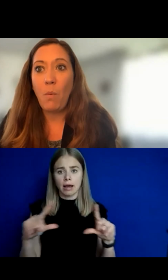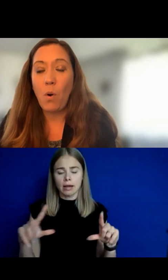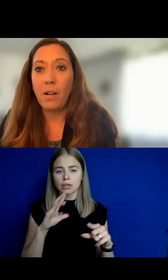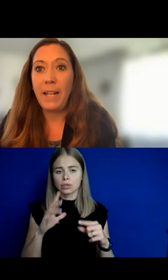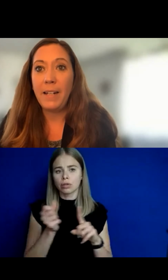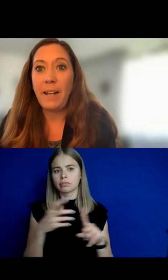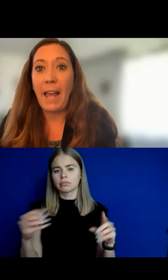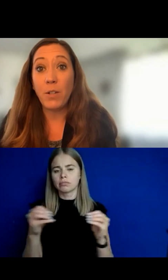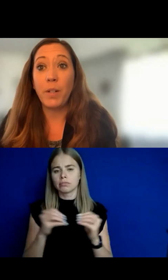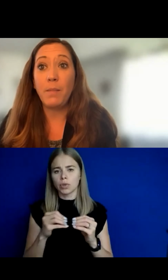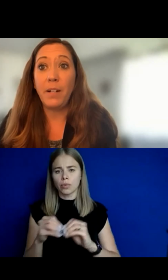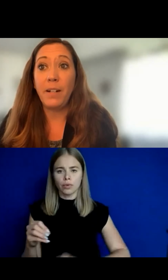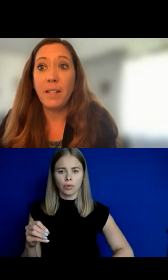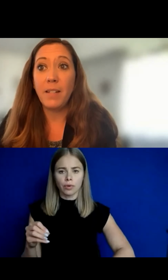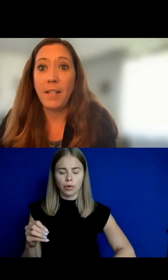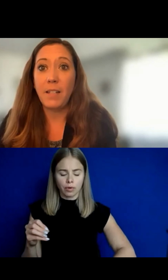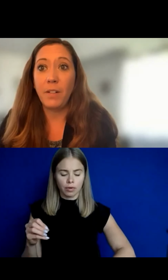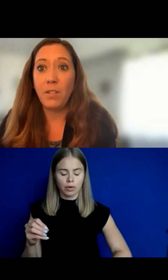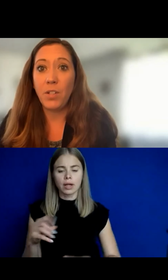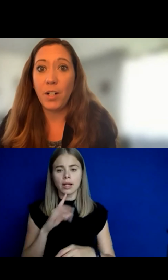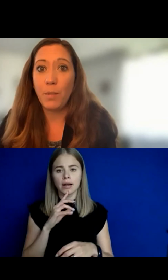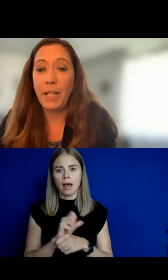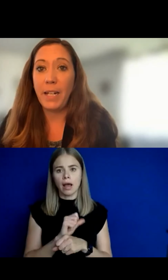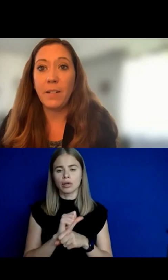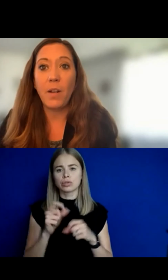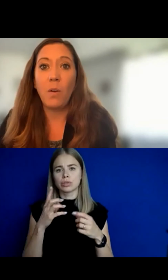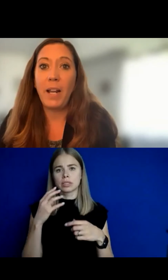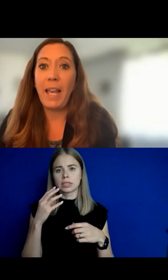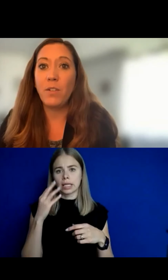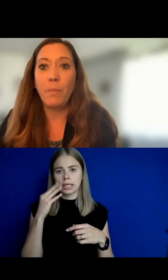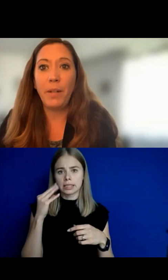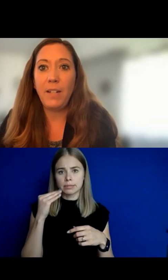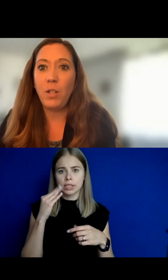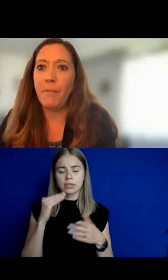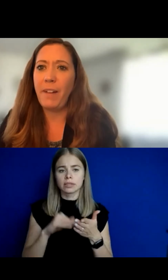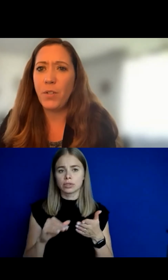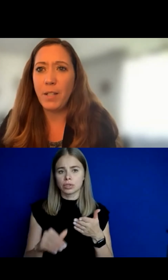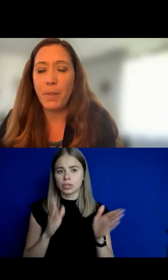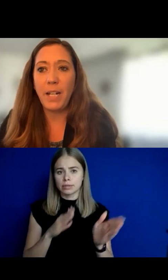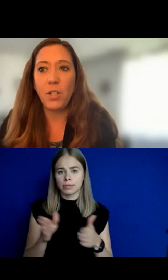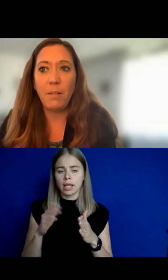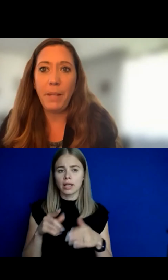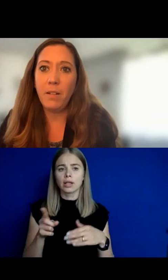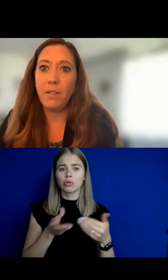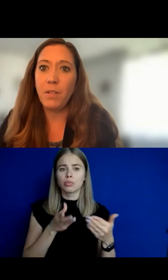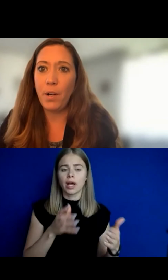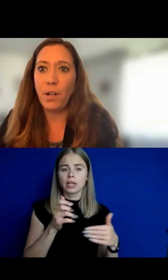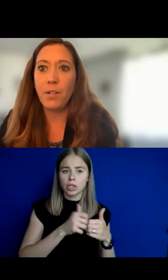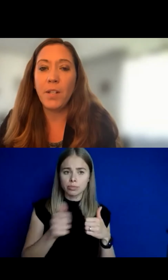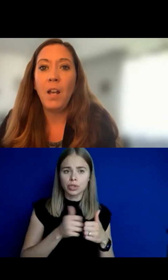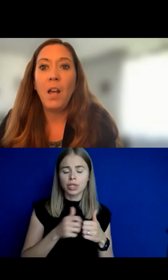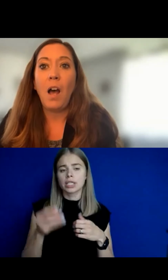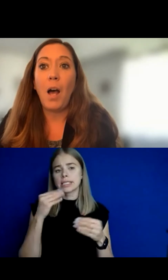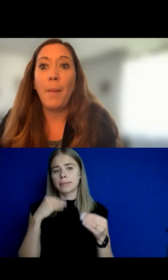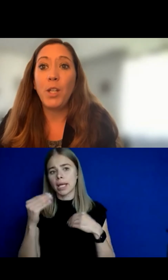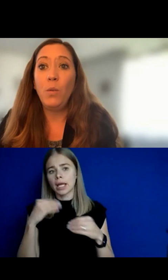little bit more in actual experience in successful discharge planning. So again, AAAs, you provide transportation, meals,